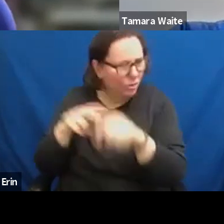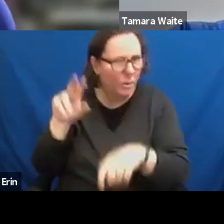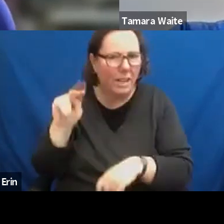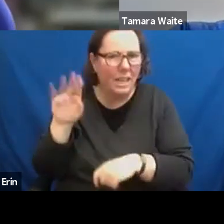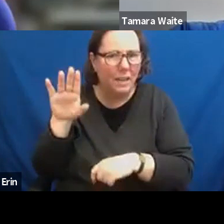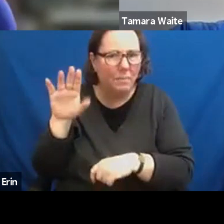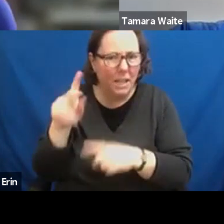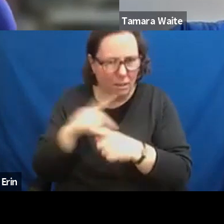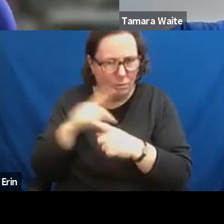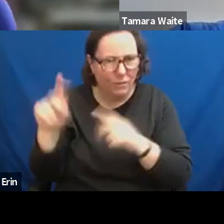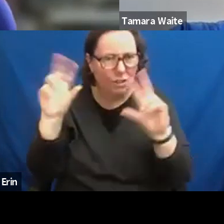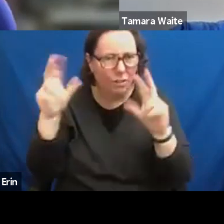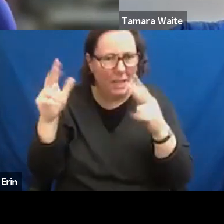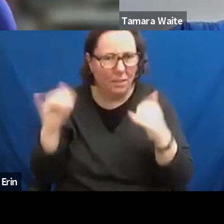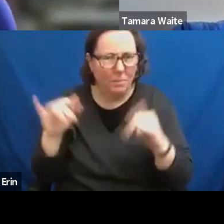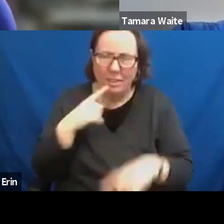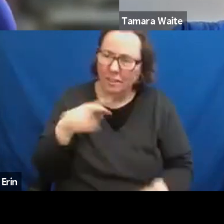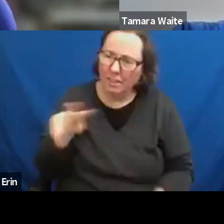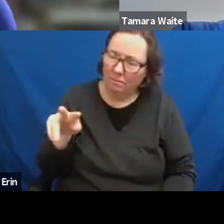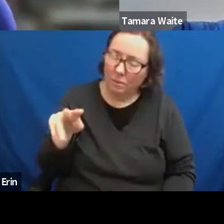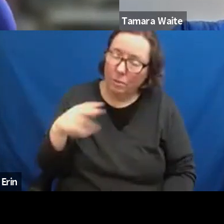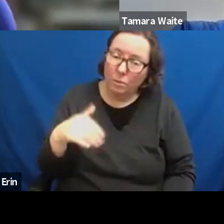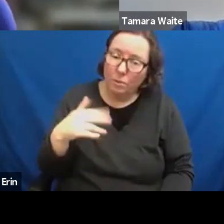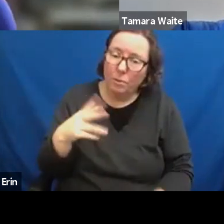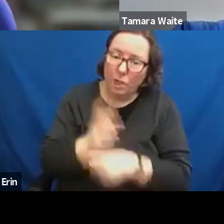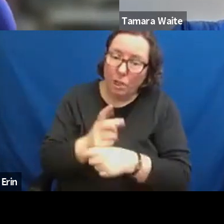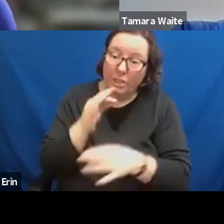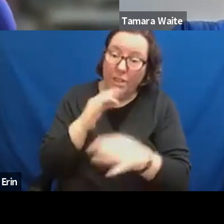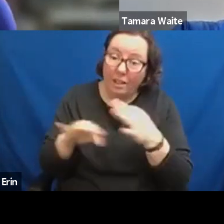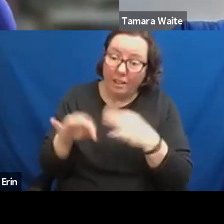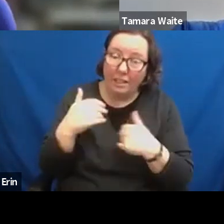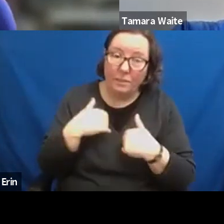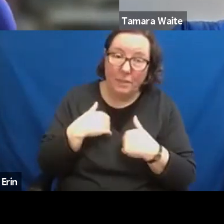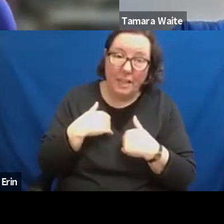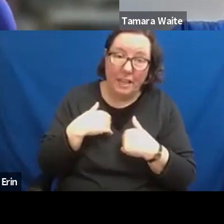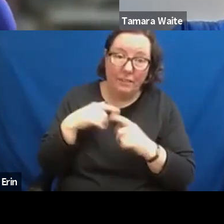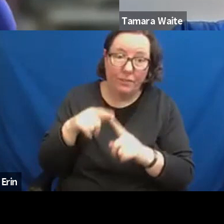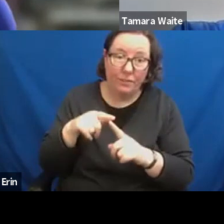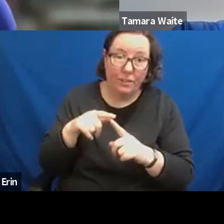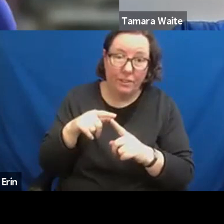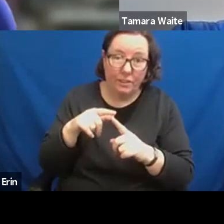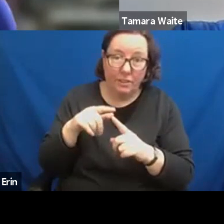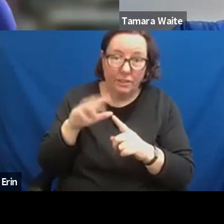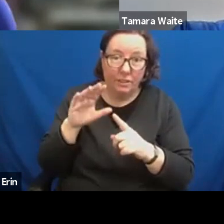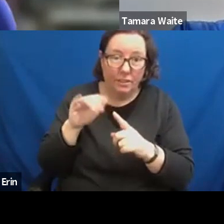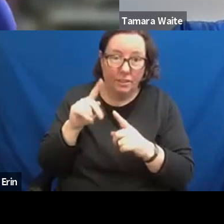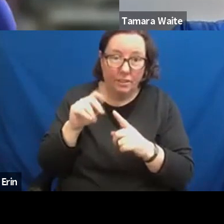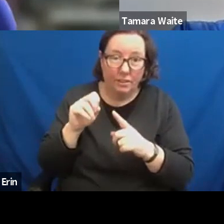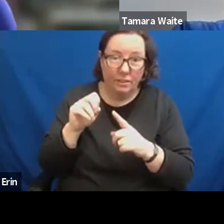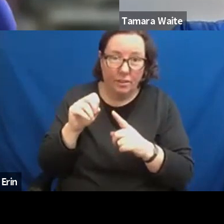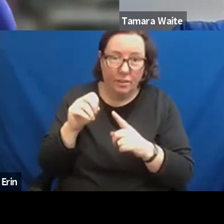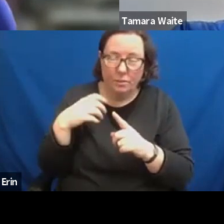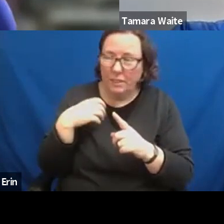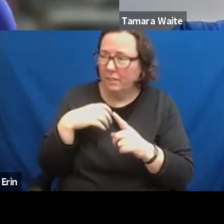said, well, this might be very hard unless we have a quota, right? You got my point. Second,